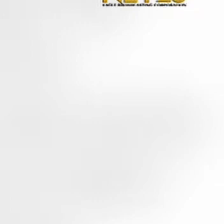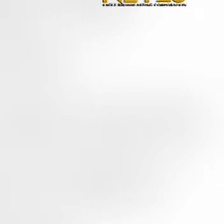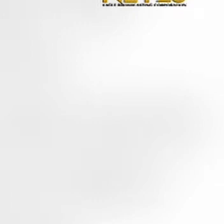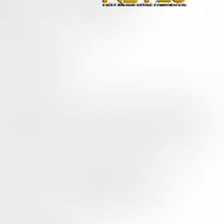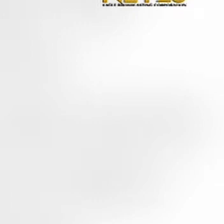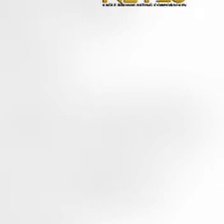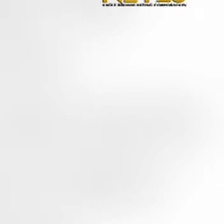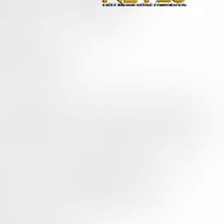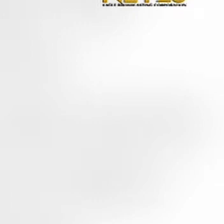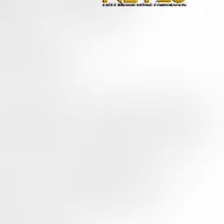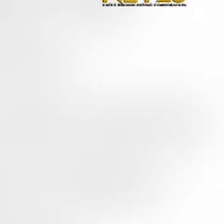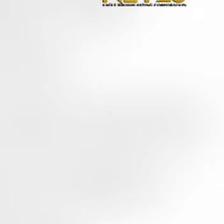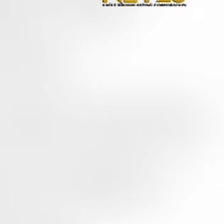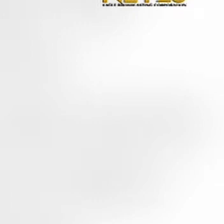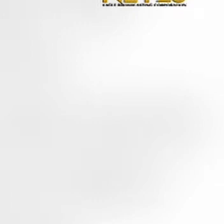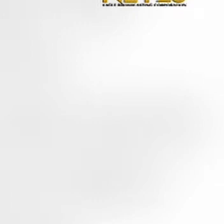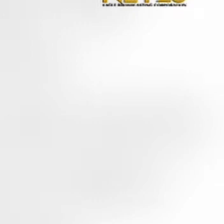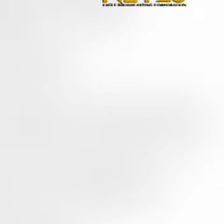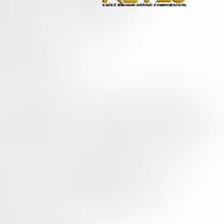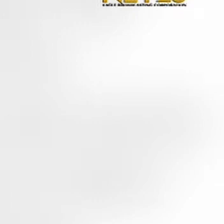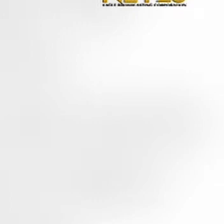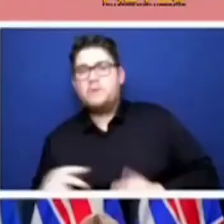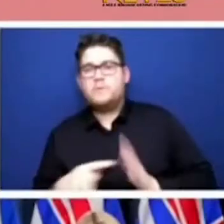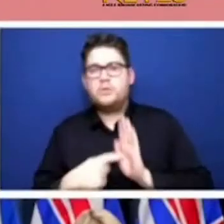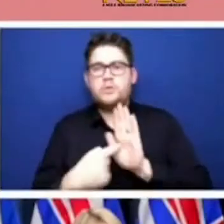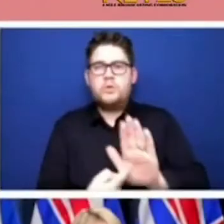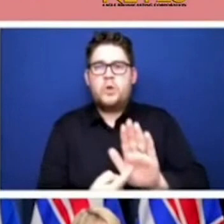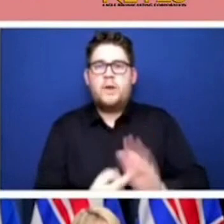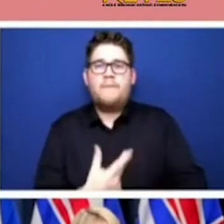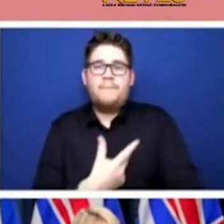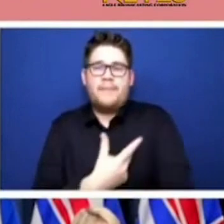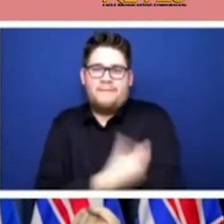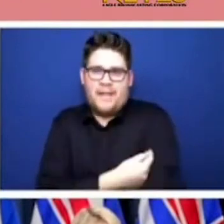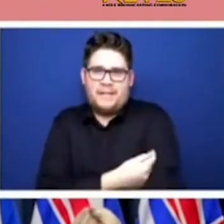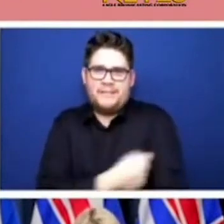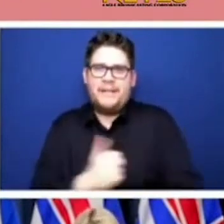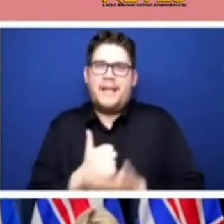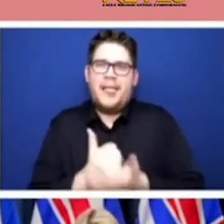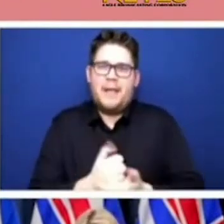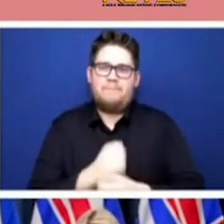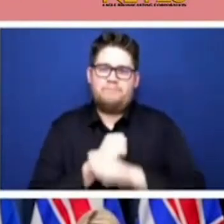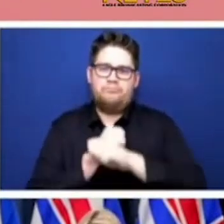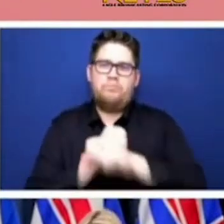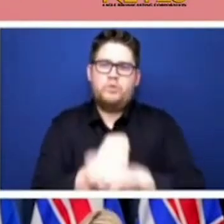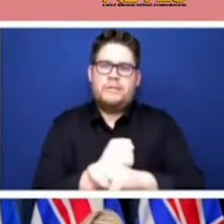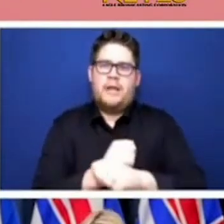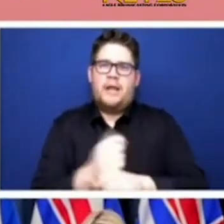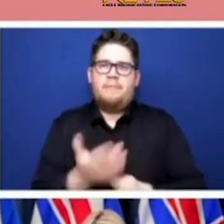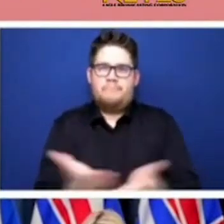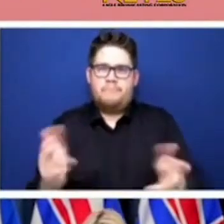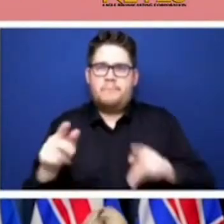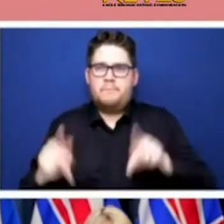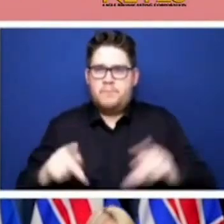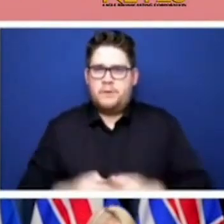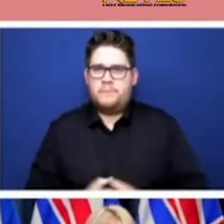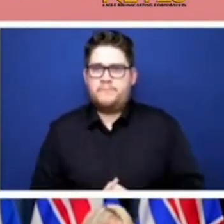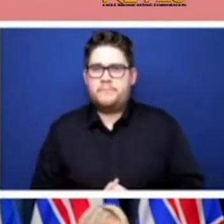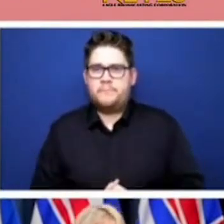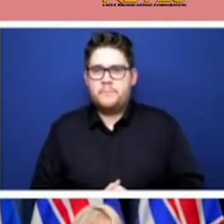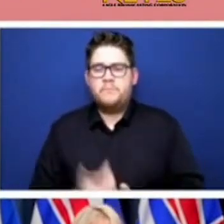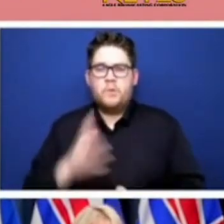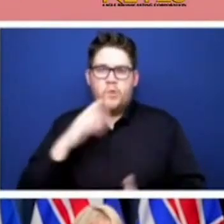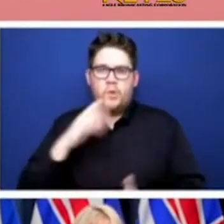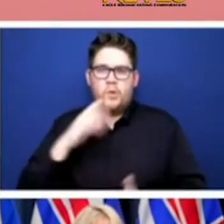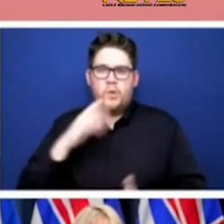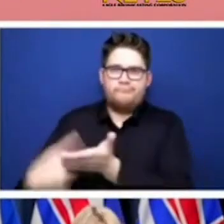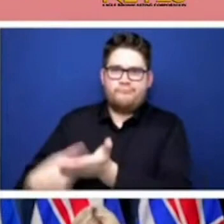not justify not extending the current health order." Dr. Bonnie Henry has shown data in regards to